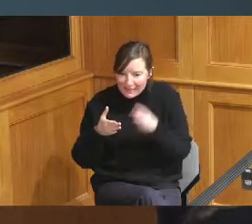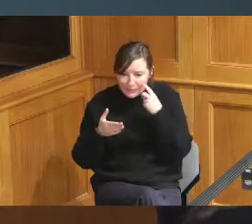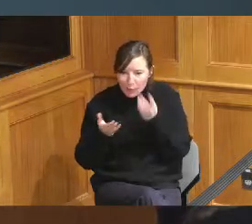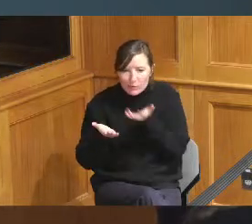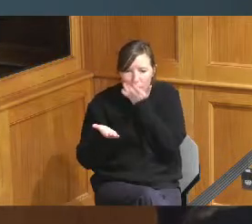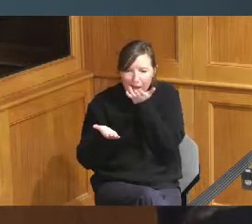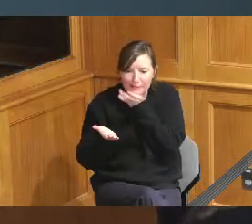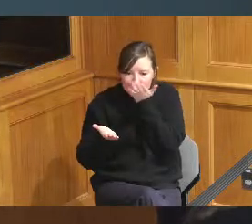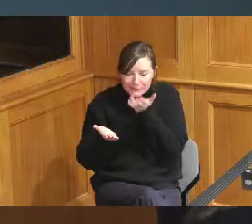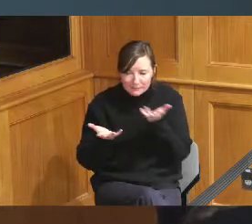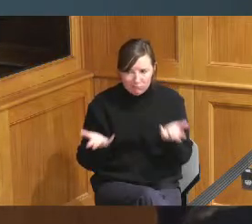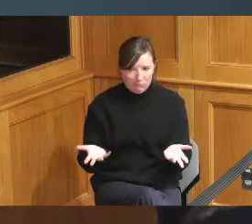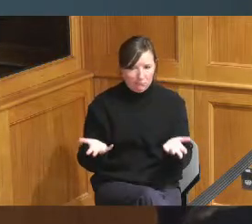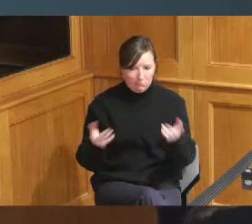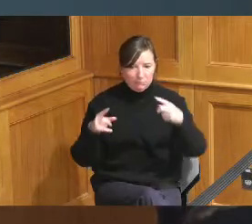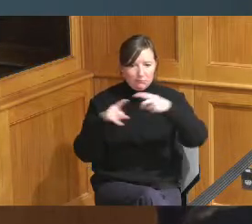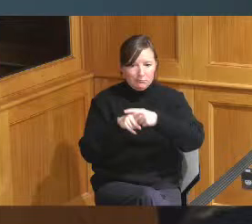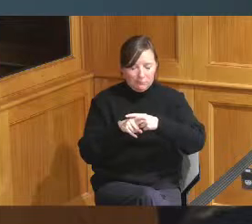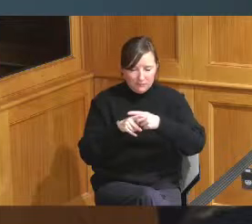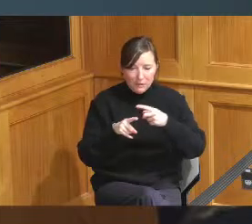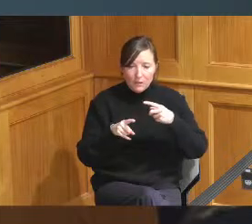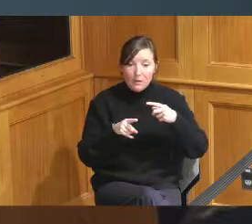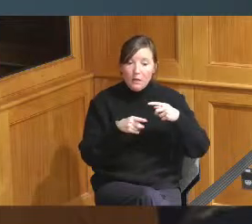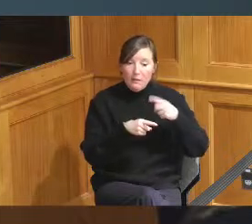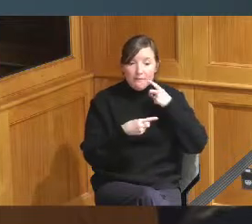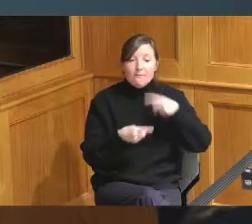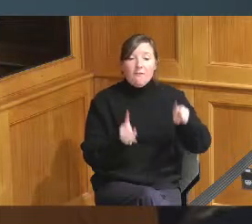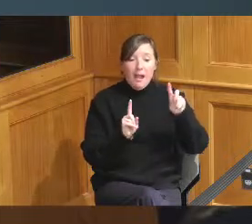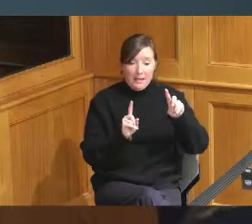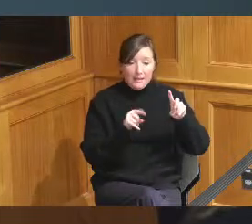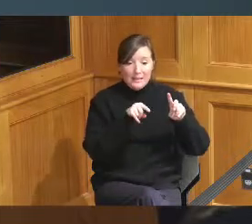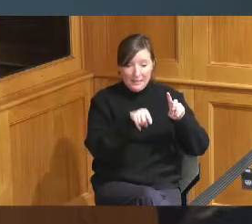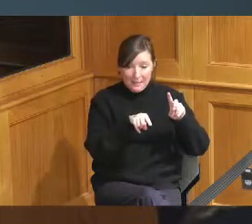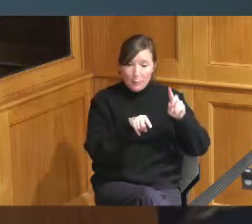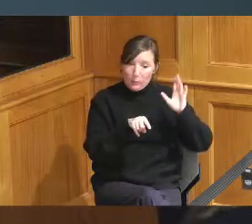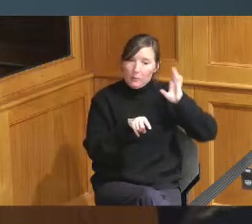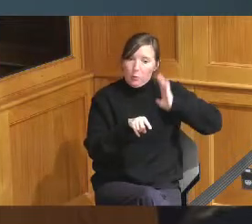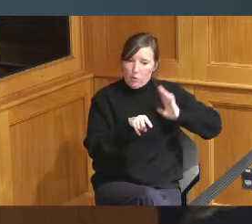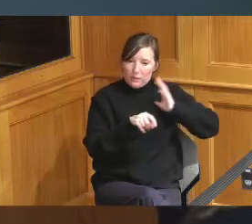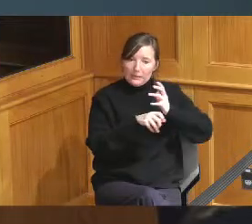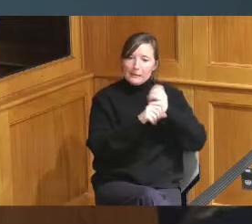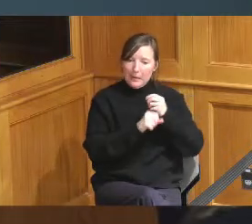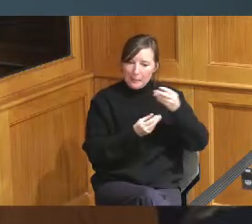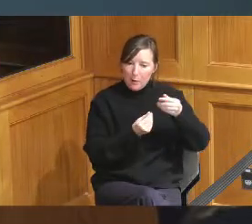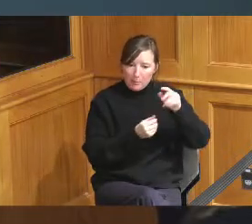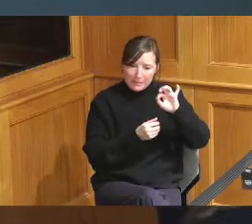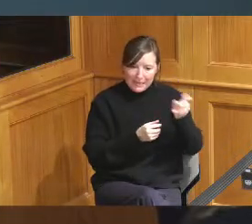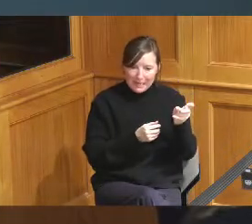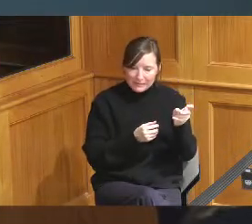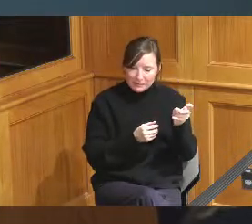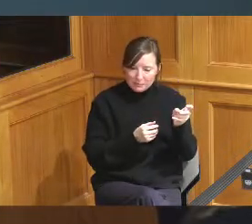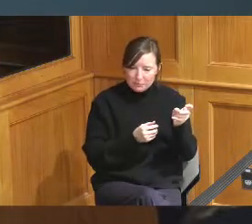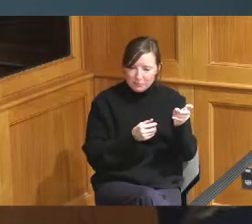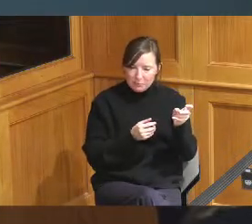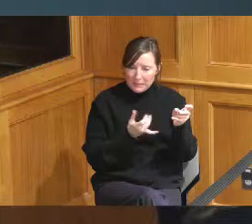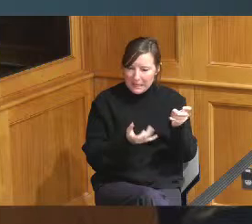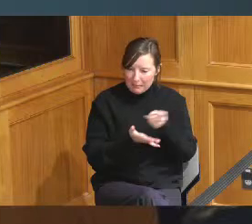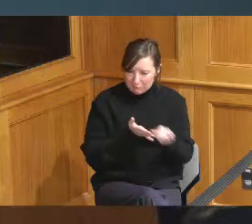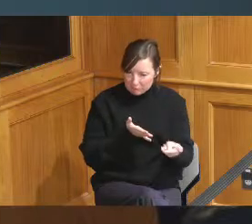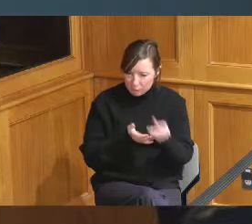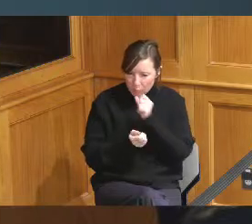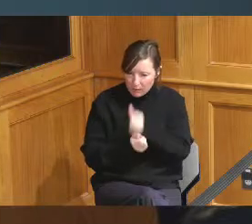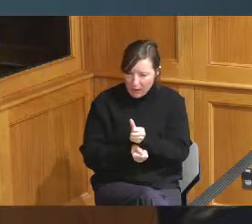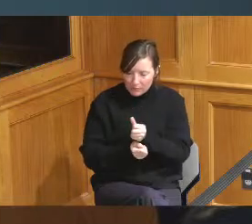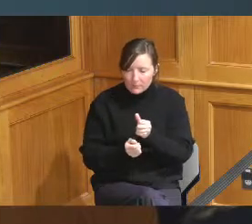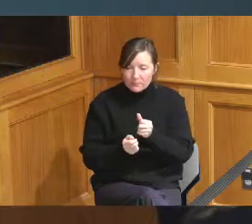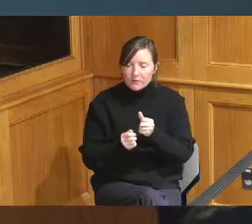got a space that we were getting property taxes, but we ain't gonna get no property taxes now. And so I'm just saying I